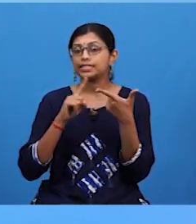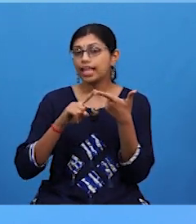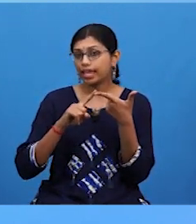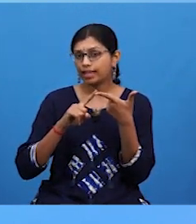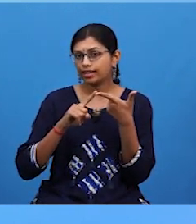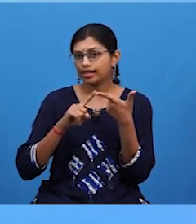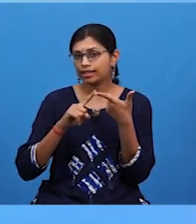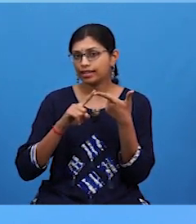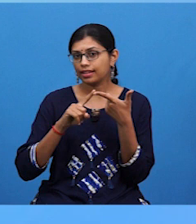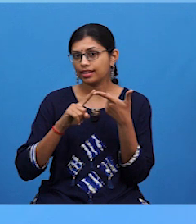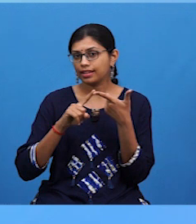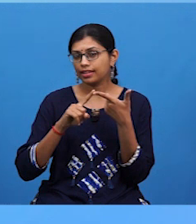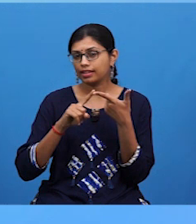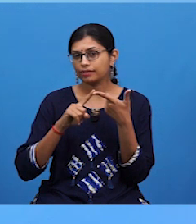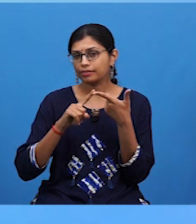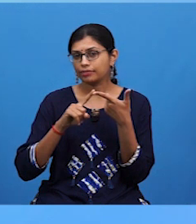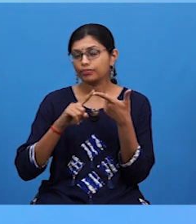second,